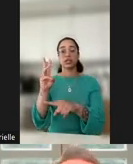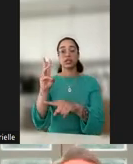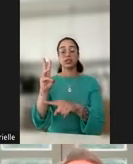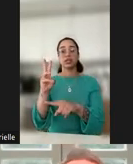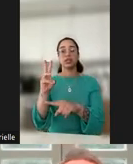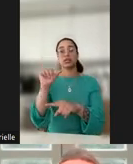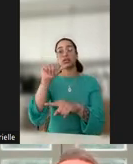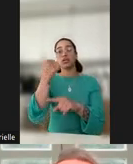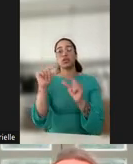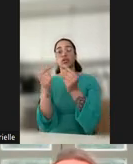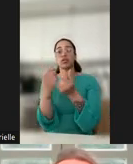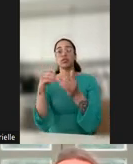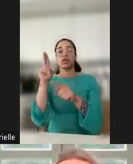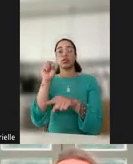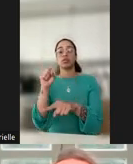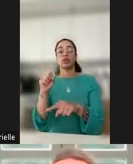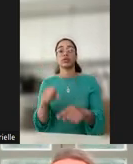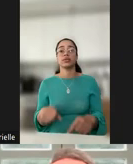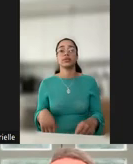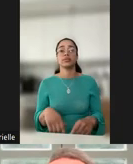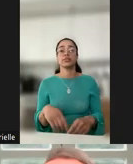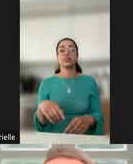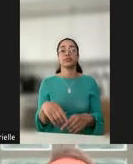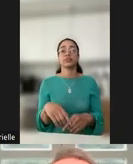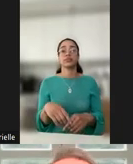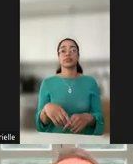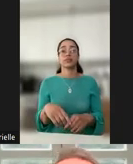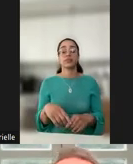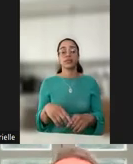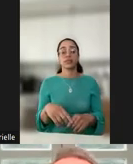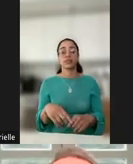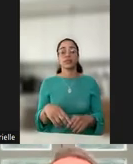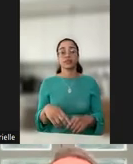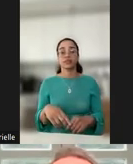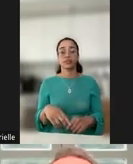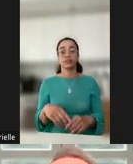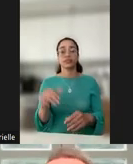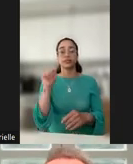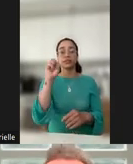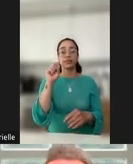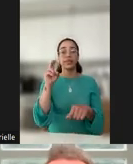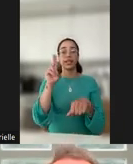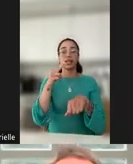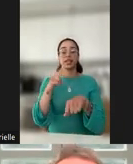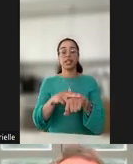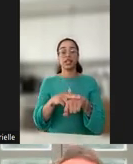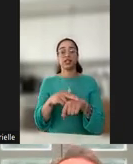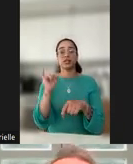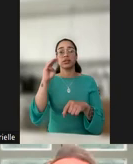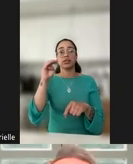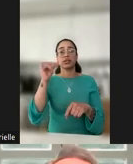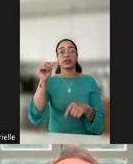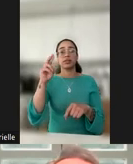people. Foreign-born Asians, meanwhile, had the same median age as the nation's overall immigrant population, which was